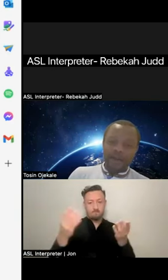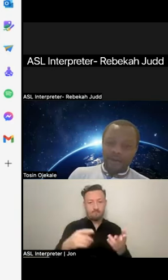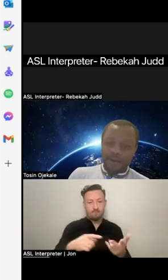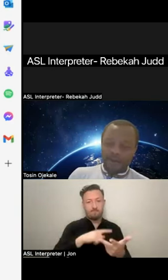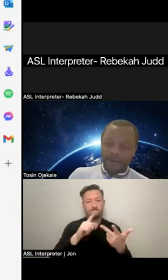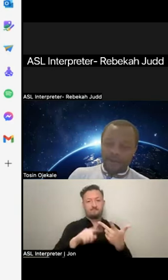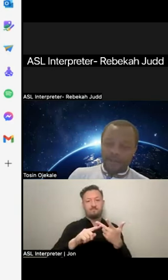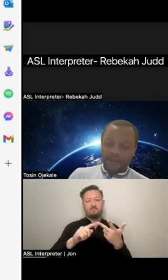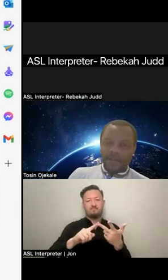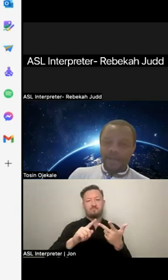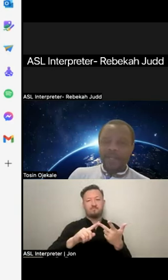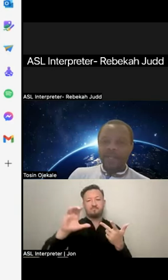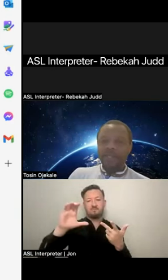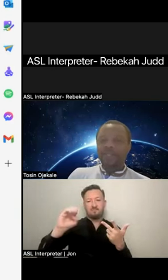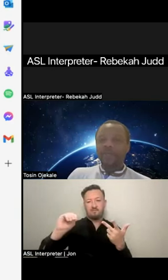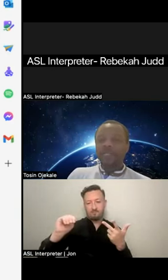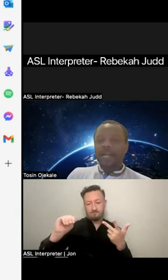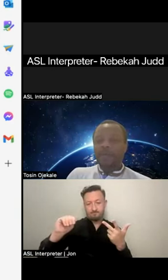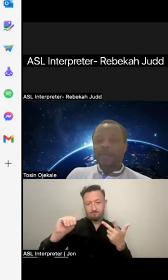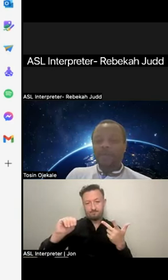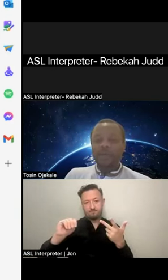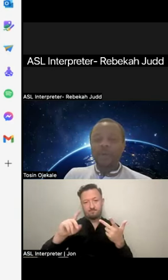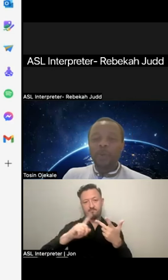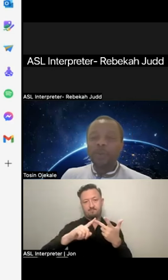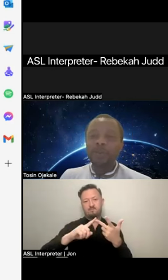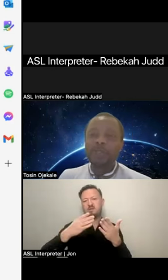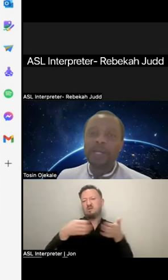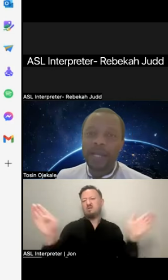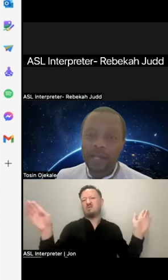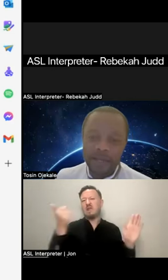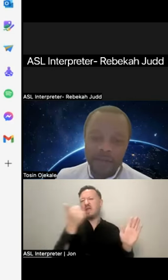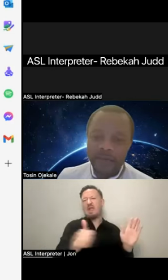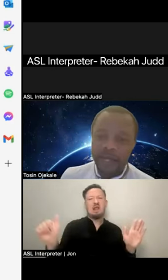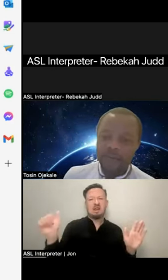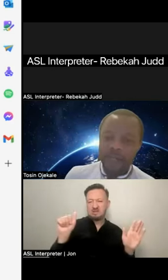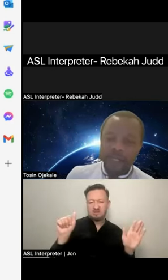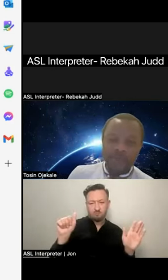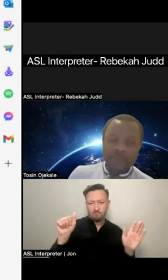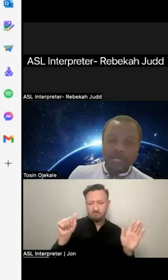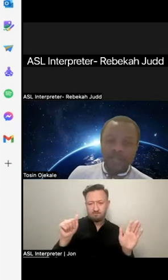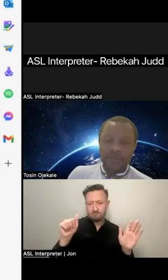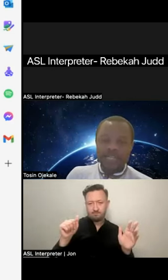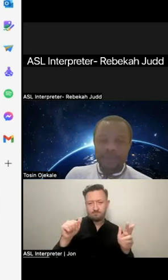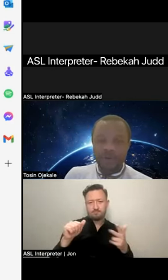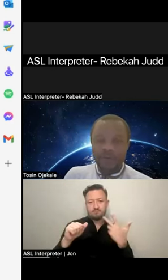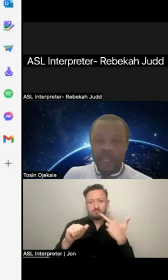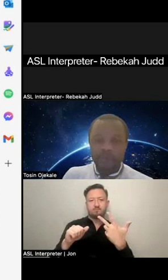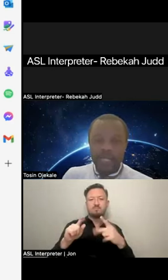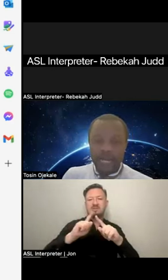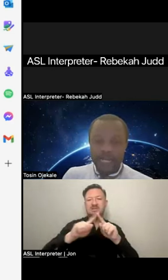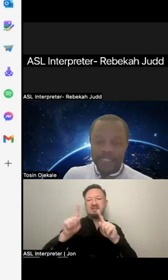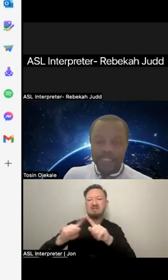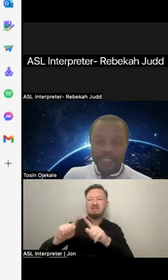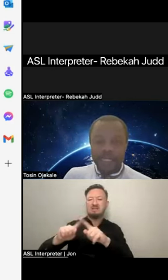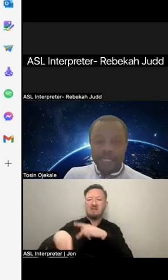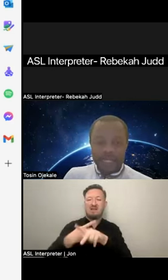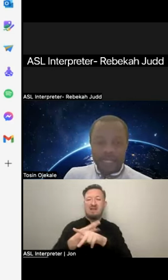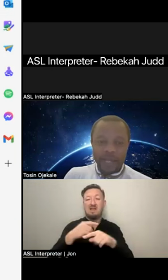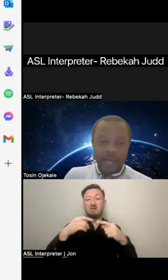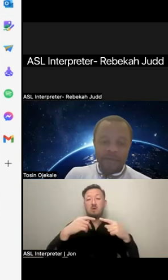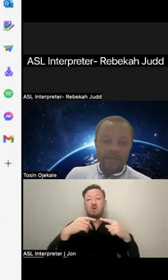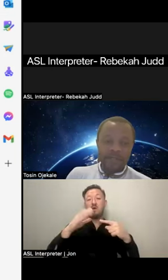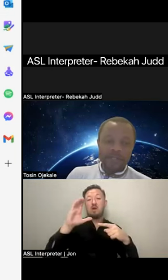general. Okay, so this can be used in open area. Okay, so those are the three types of cable jackets